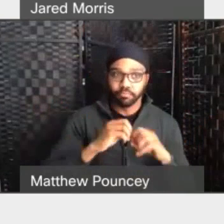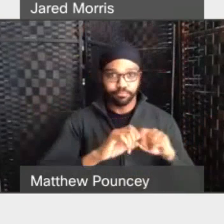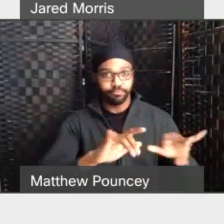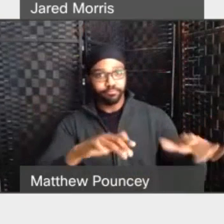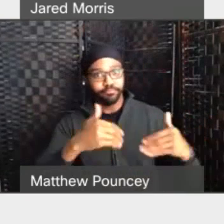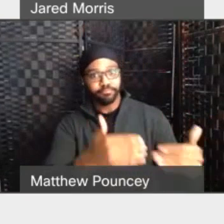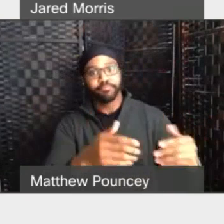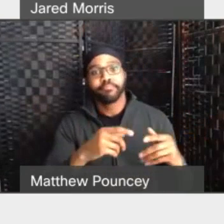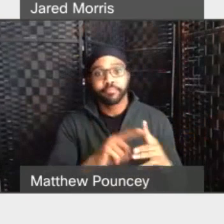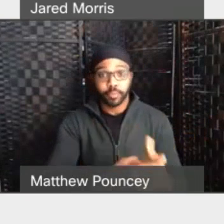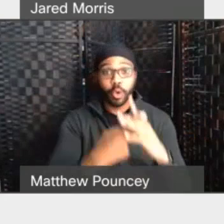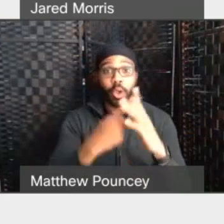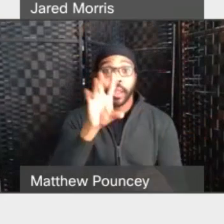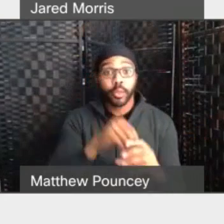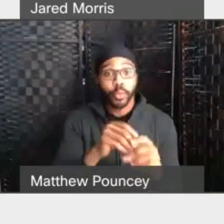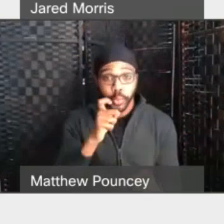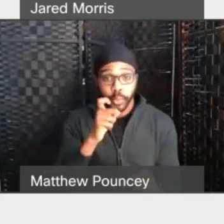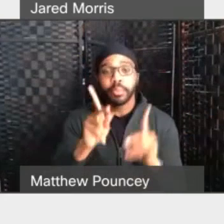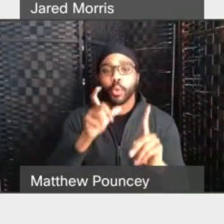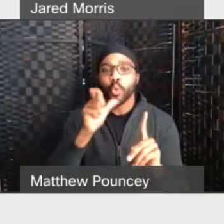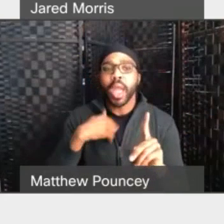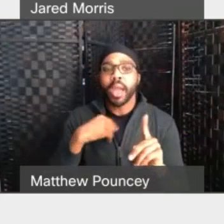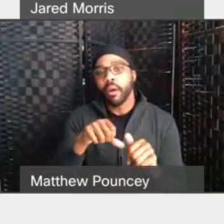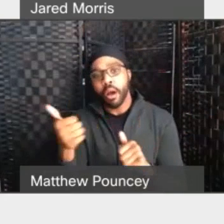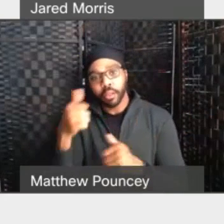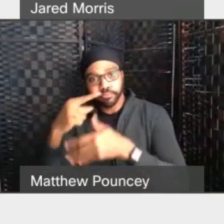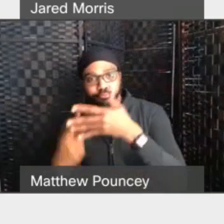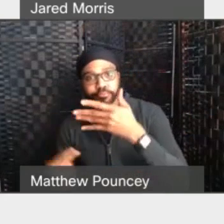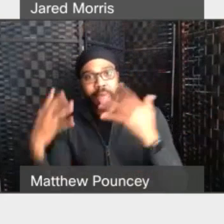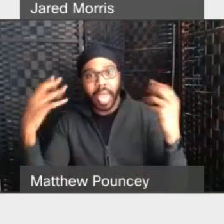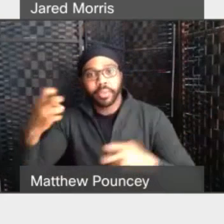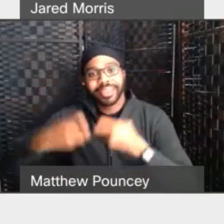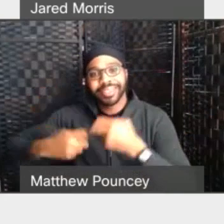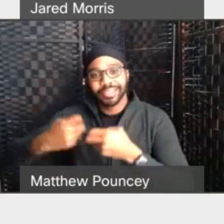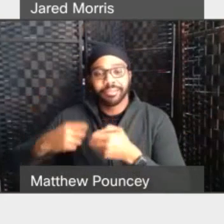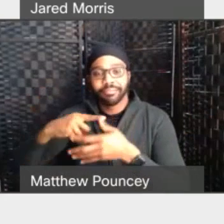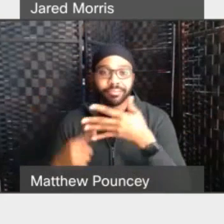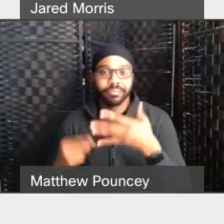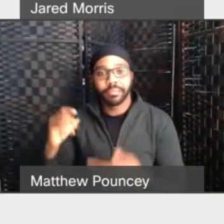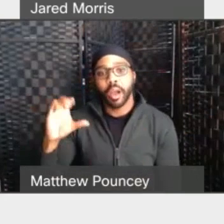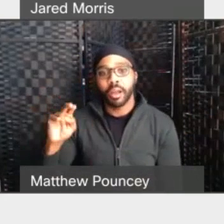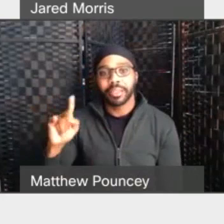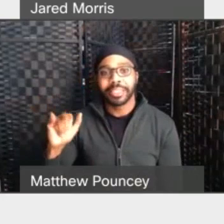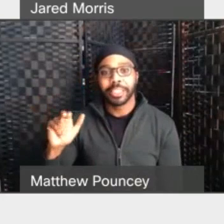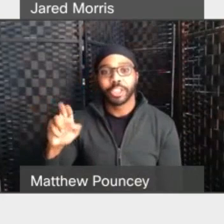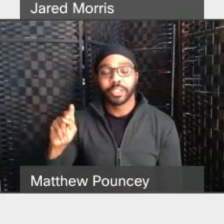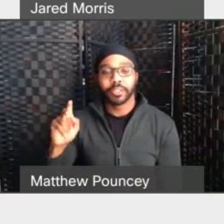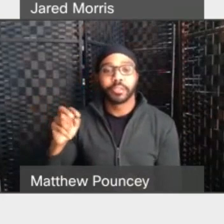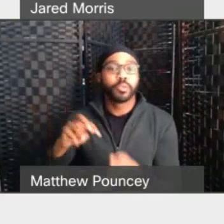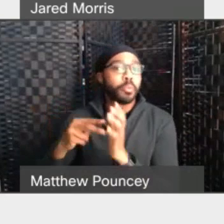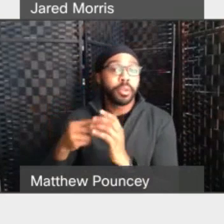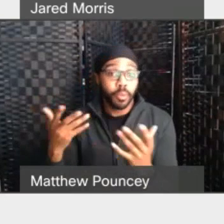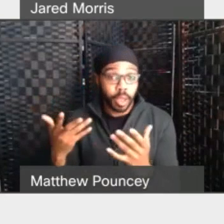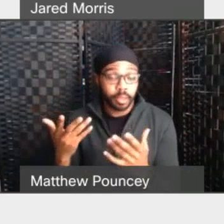and that includes people with underlying health conditions, which have been defined to